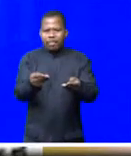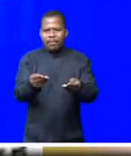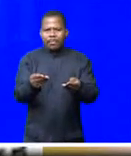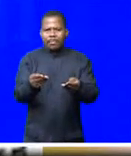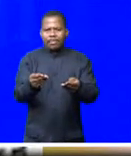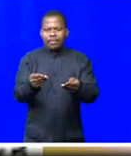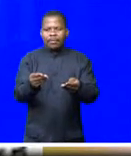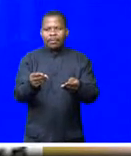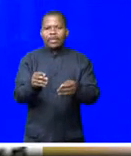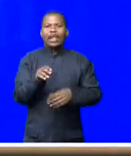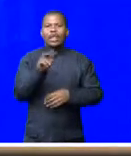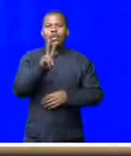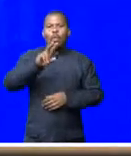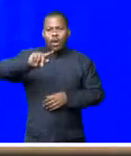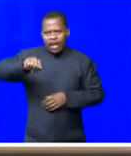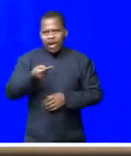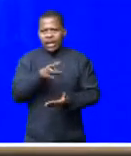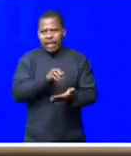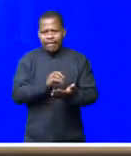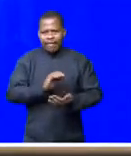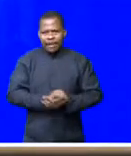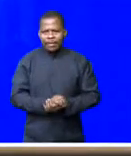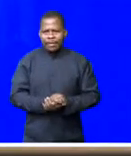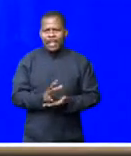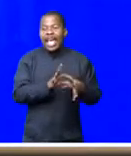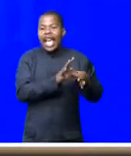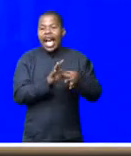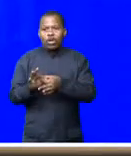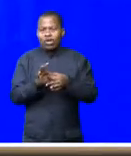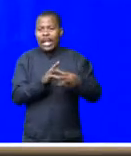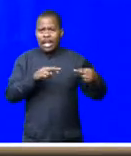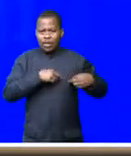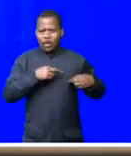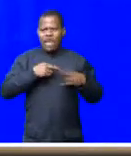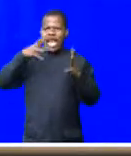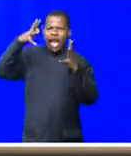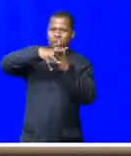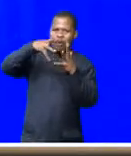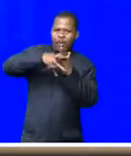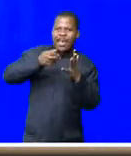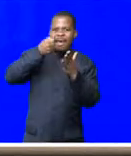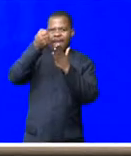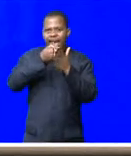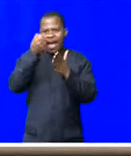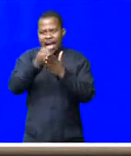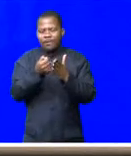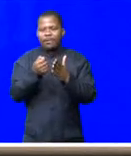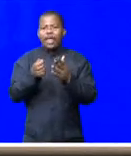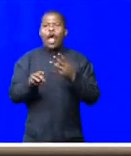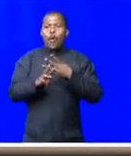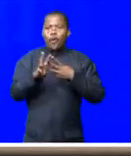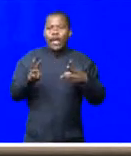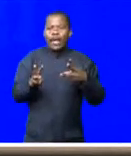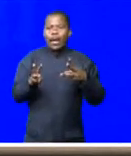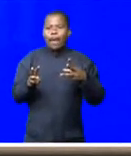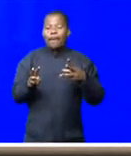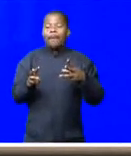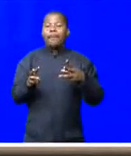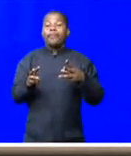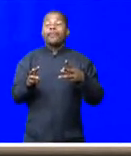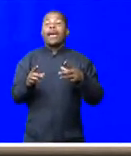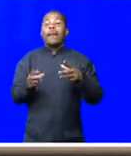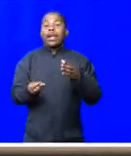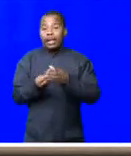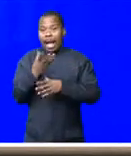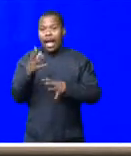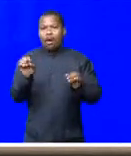etinkulungwaneni letimbili. Njengoba inhlangano yengungu yemathemba beyimemeteleke kusolo kucalele liviki ukuthi ngikuchashwa